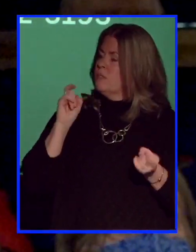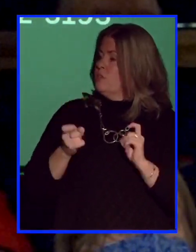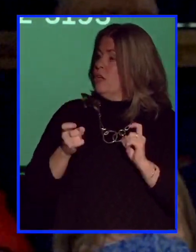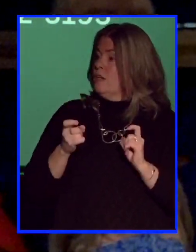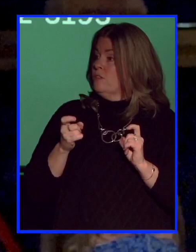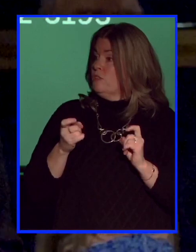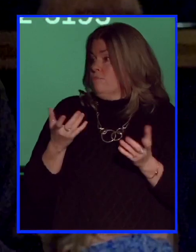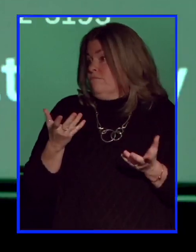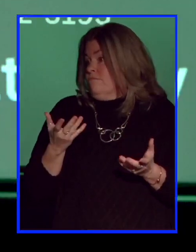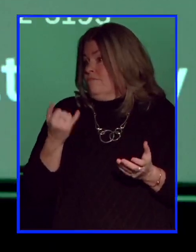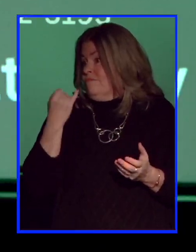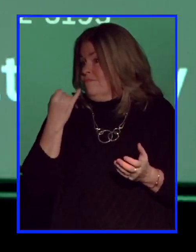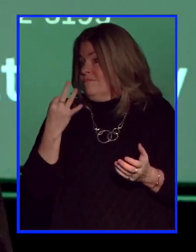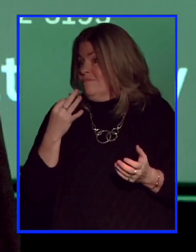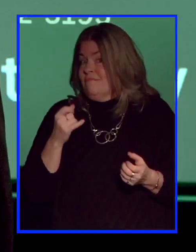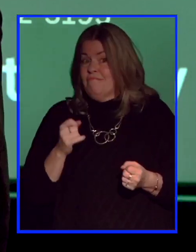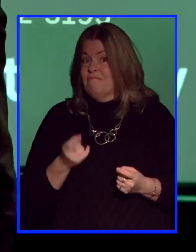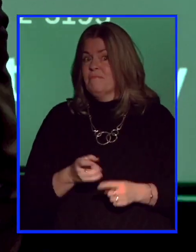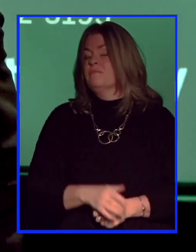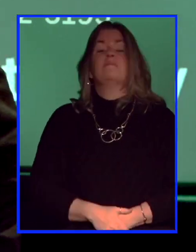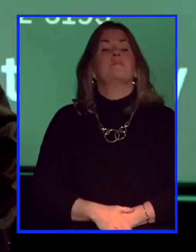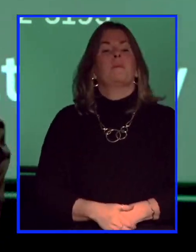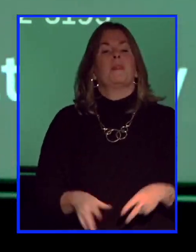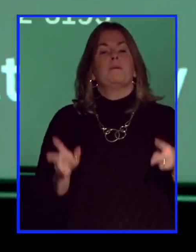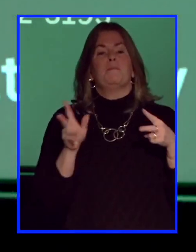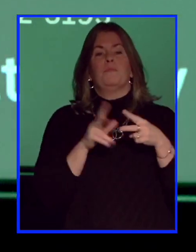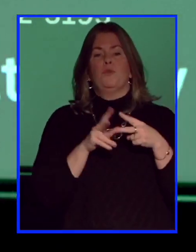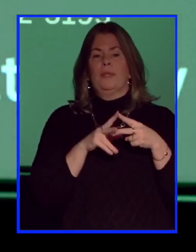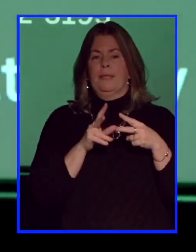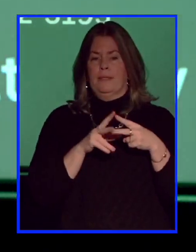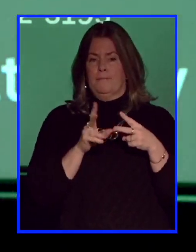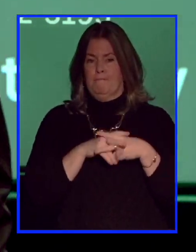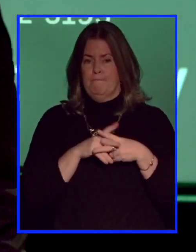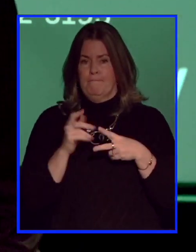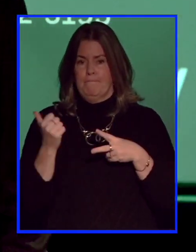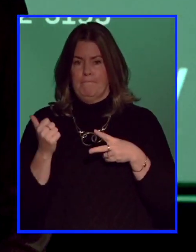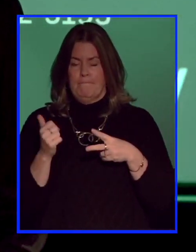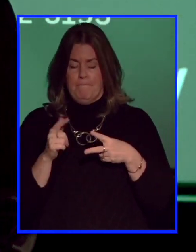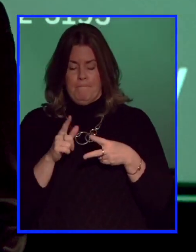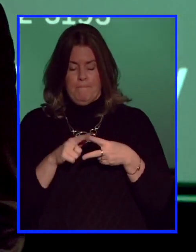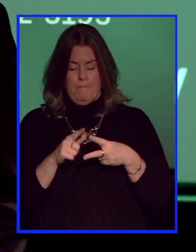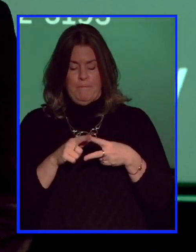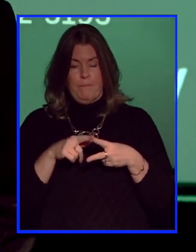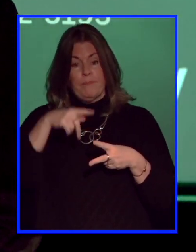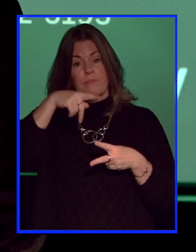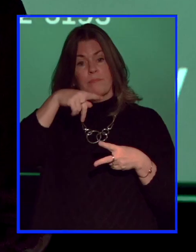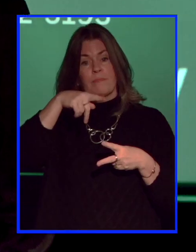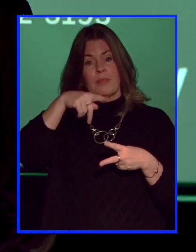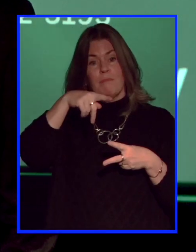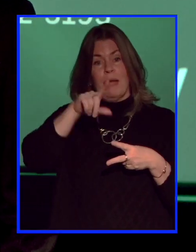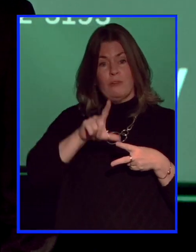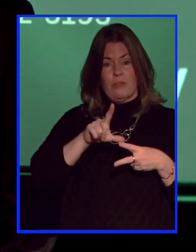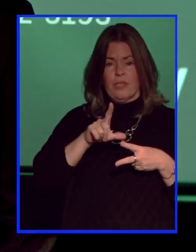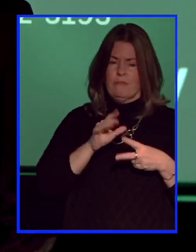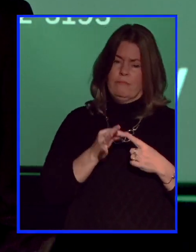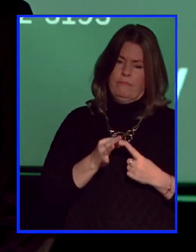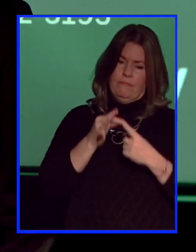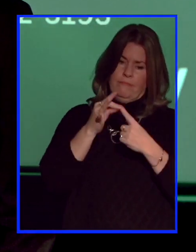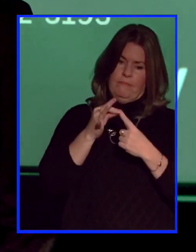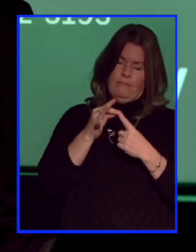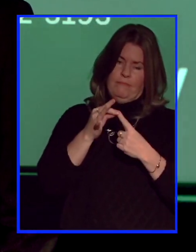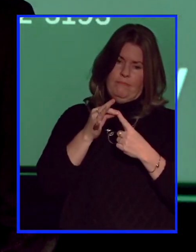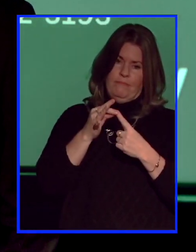all. Well, there's two things, Rocket. One is Patrick was unique. He was the chair of